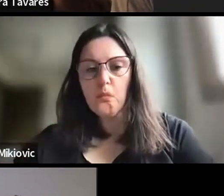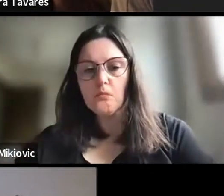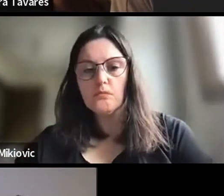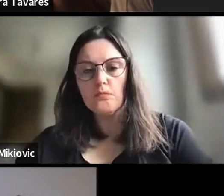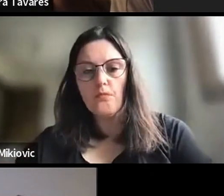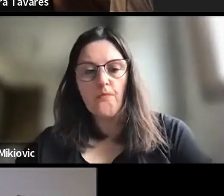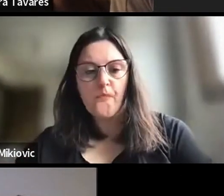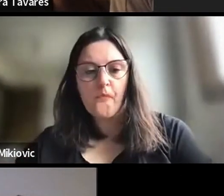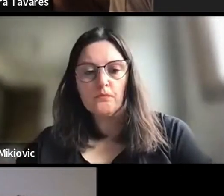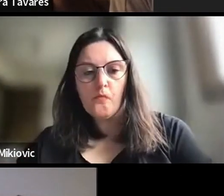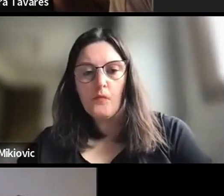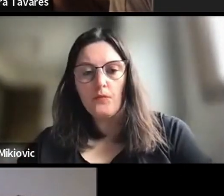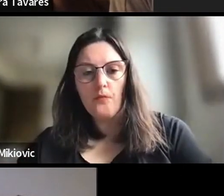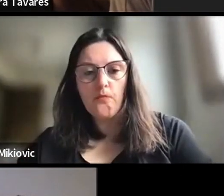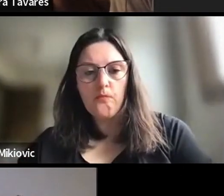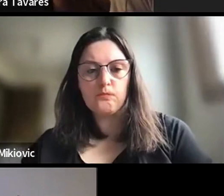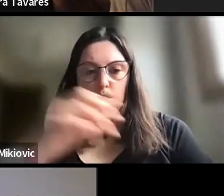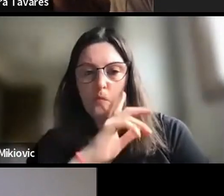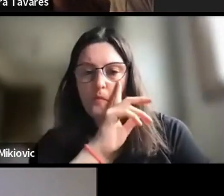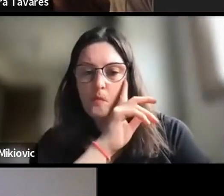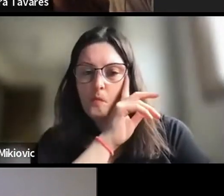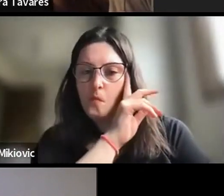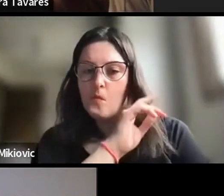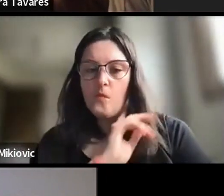by retardation, or